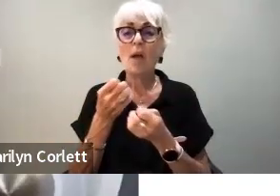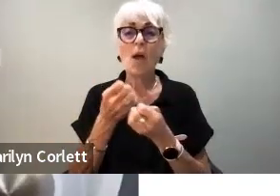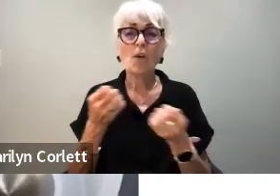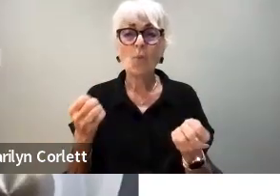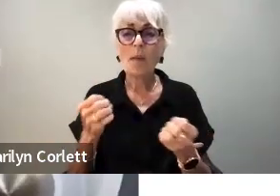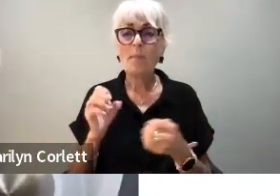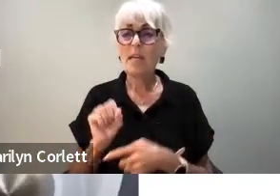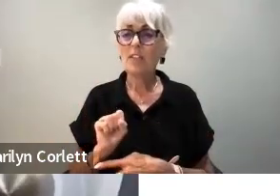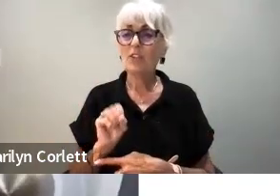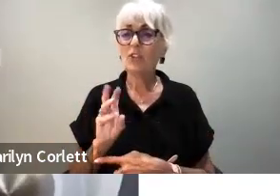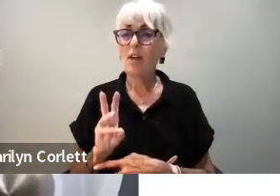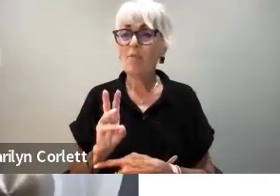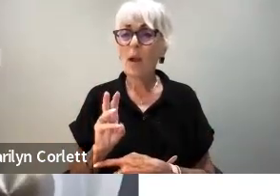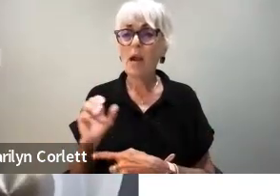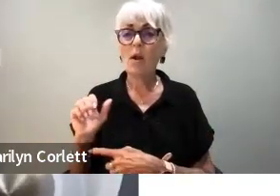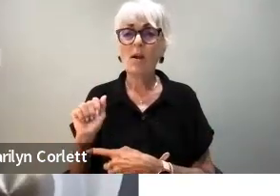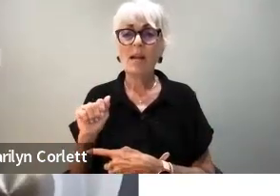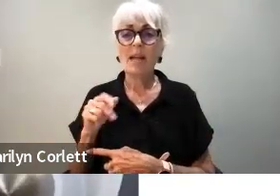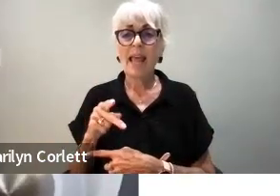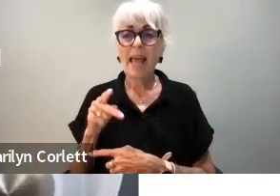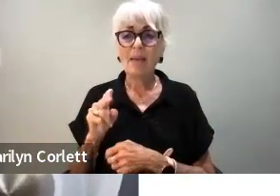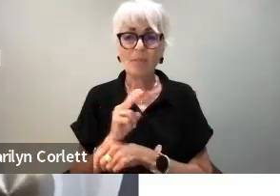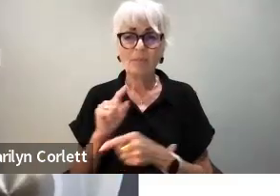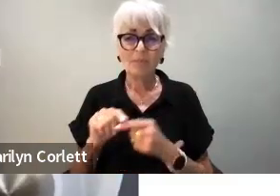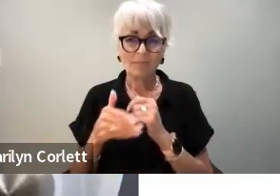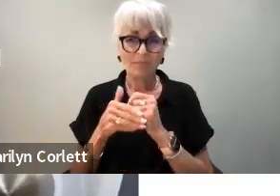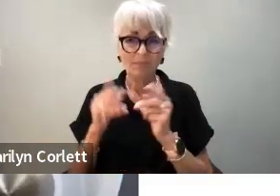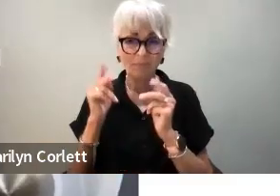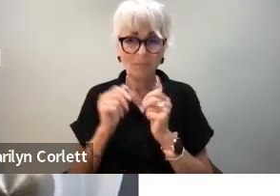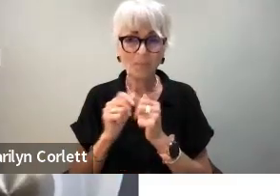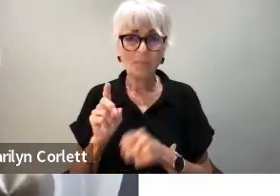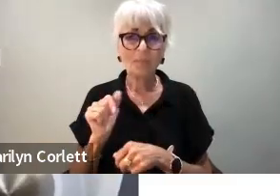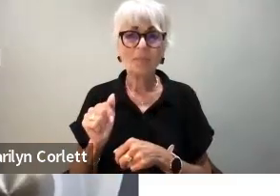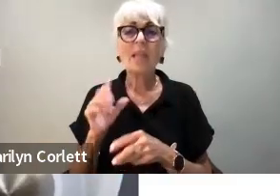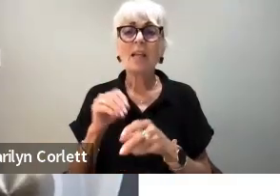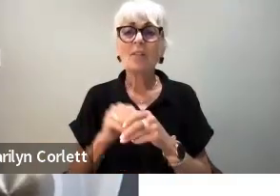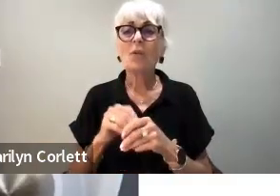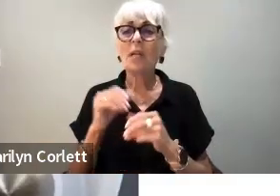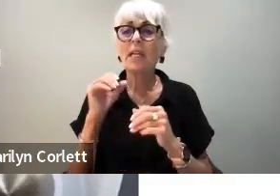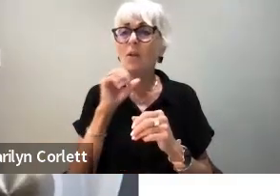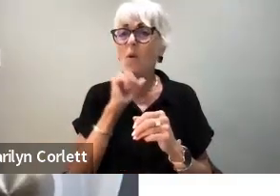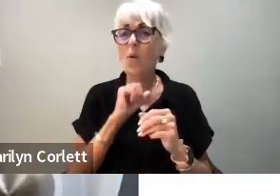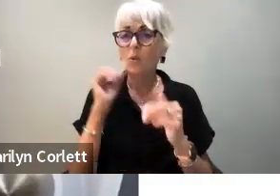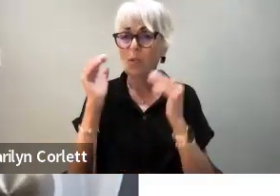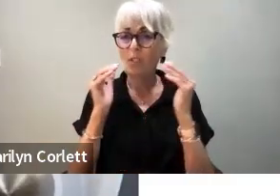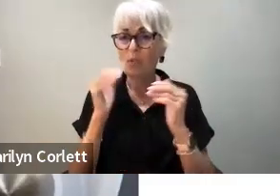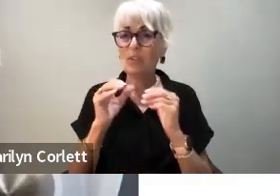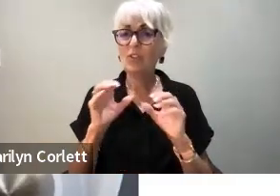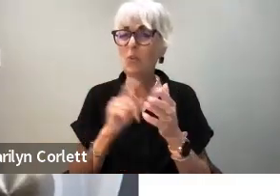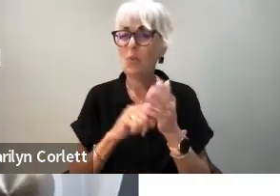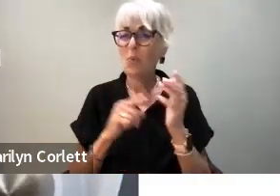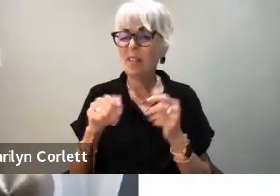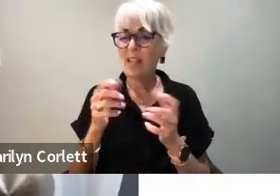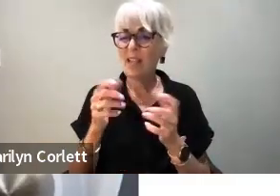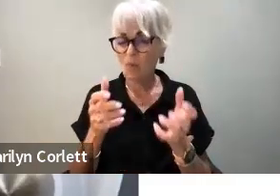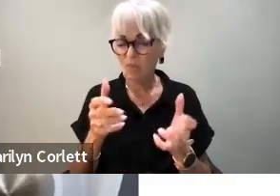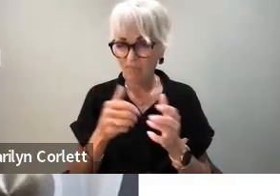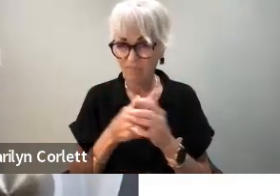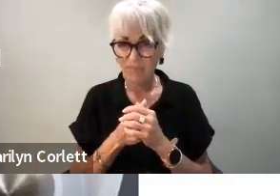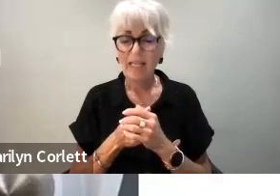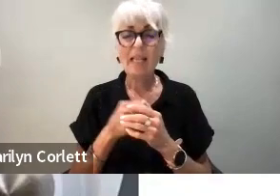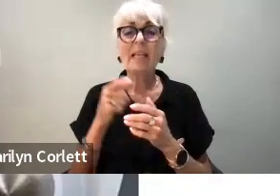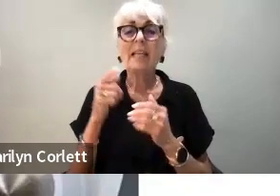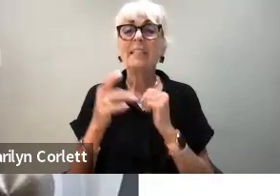that is used to help people with disabilities, including older adults, do what they want to do. Technology can make things easier